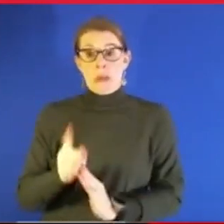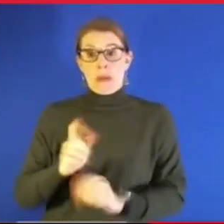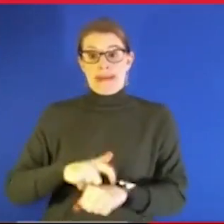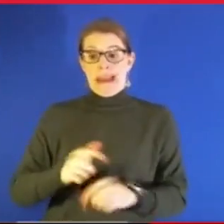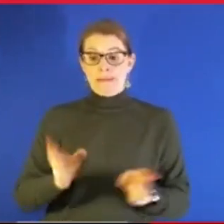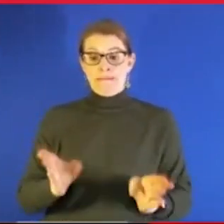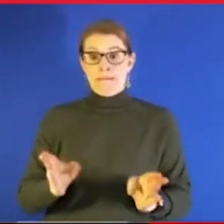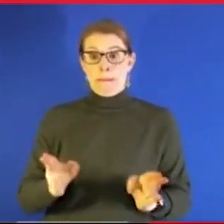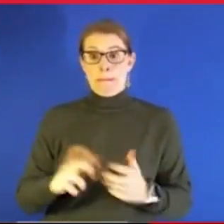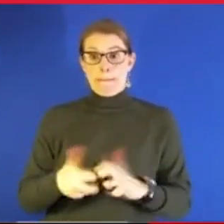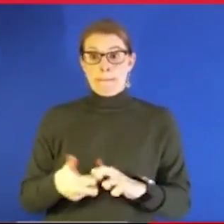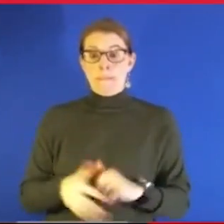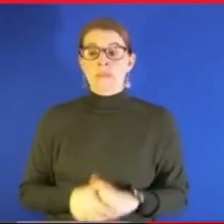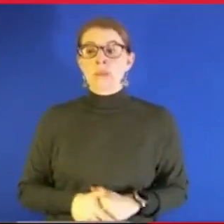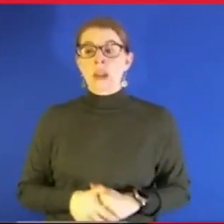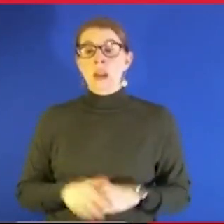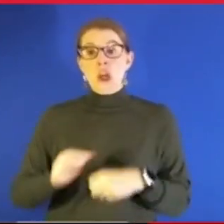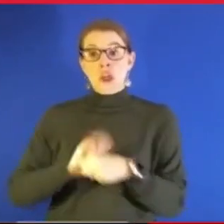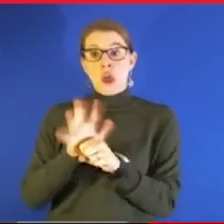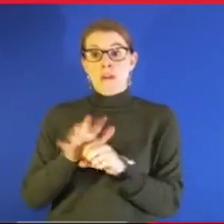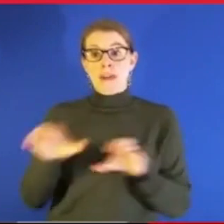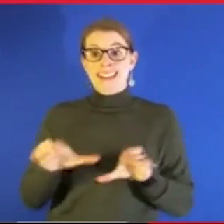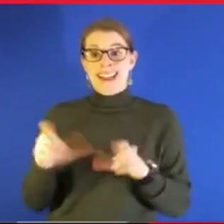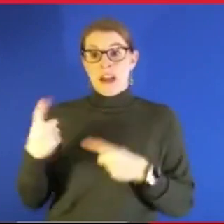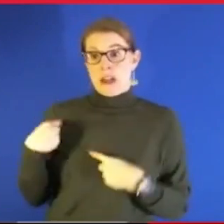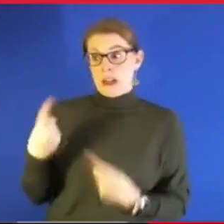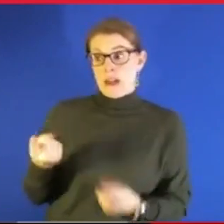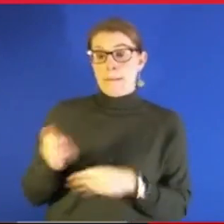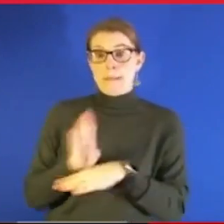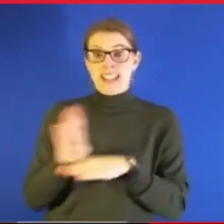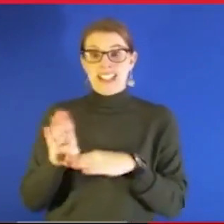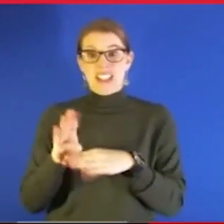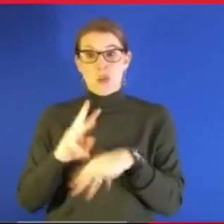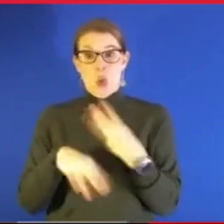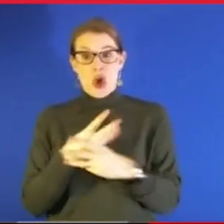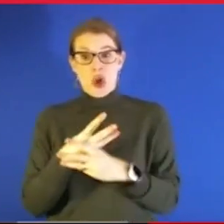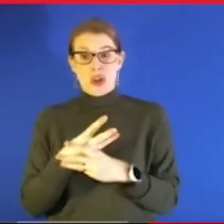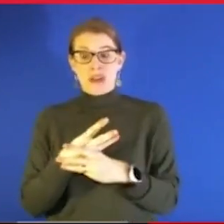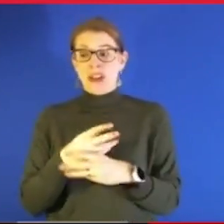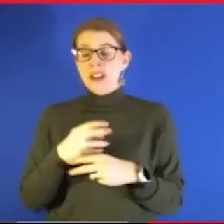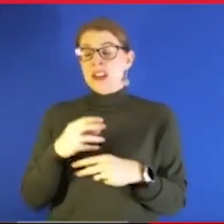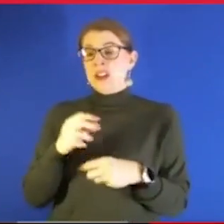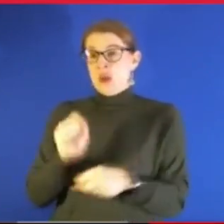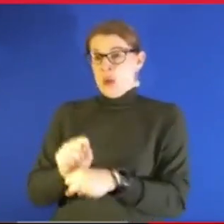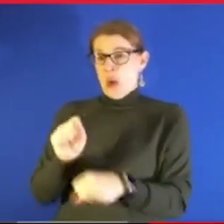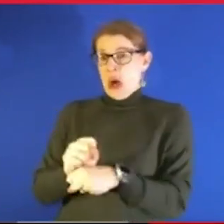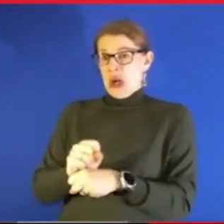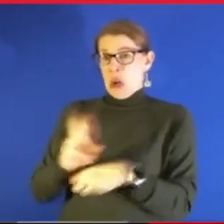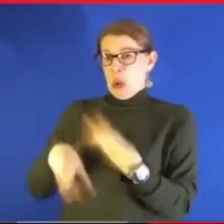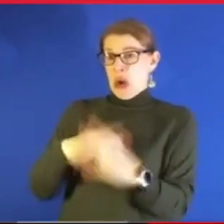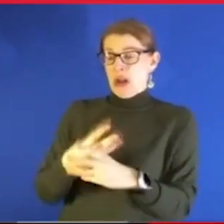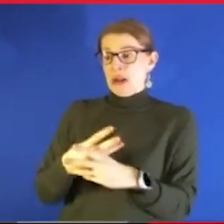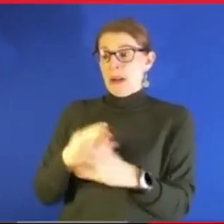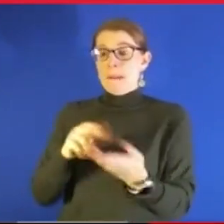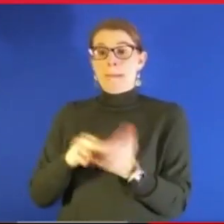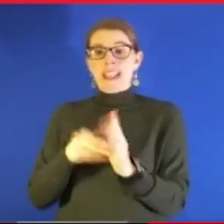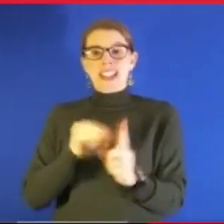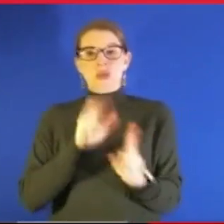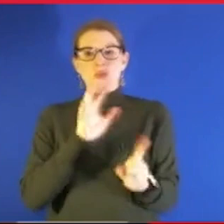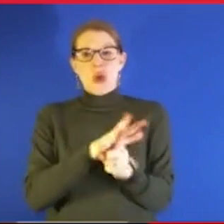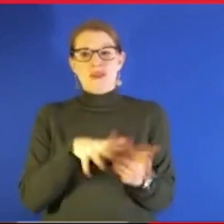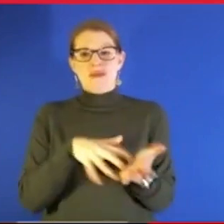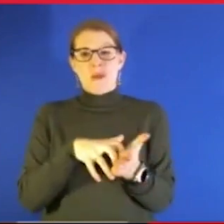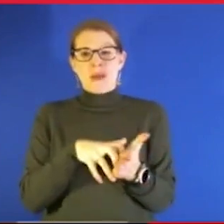issue, what COVID's done in the business world, in the workforce world, is it's exposed all of our vulnerabilities for the long